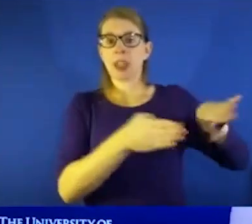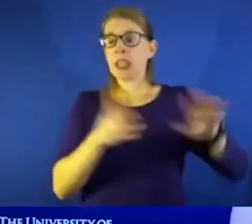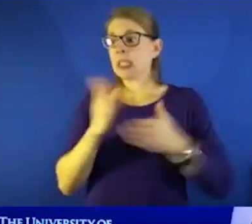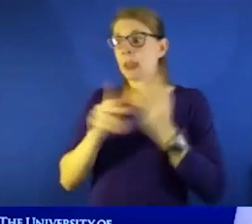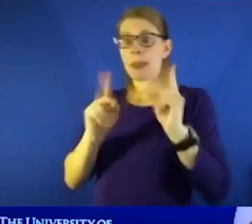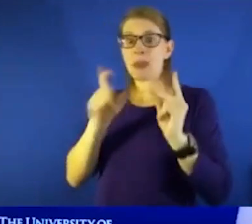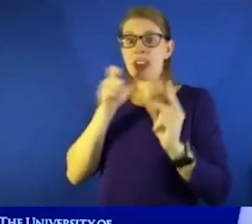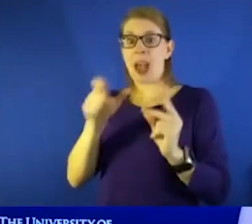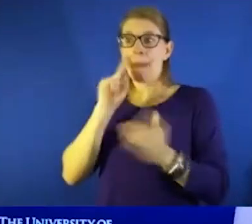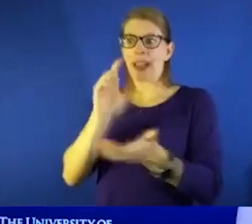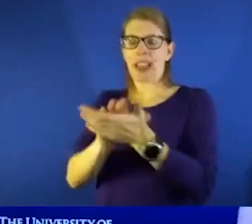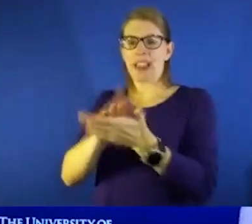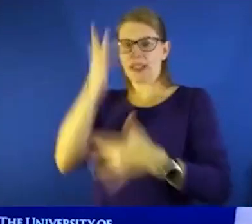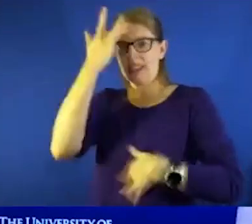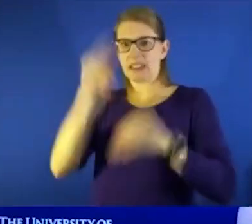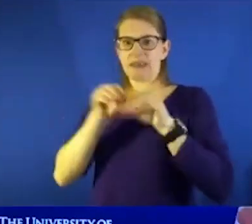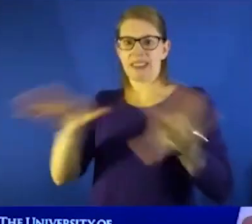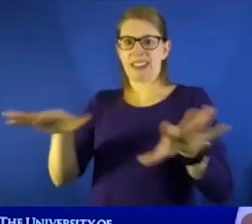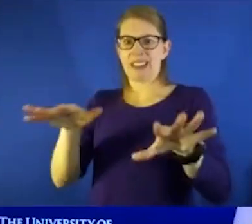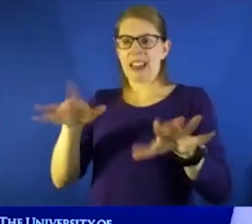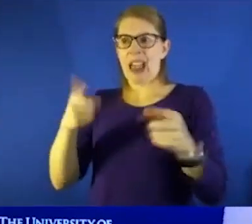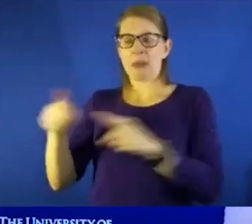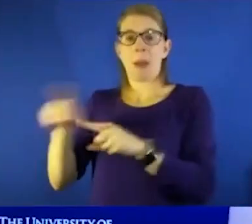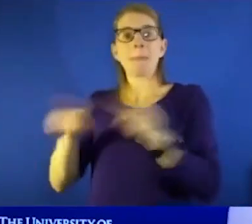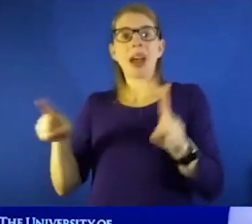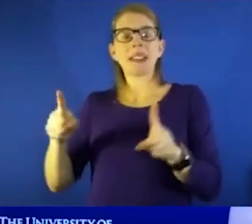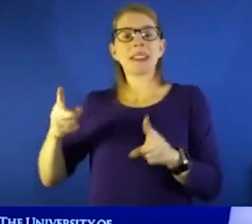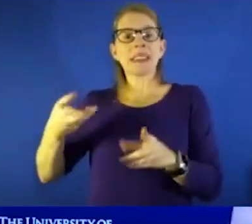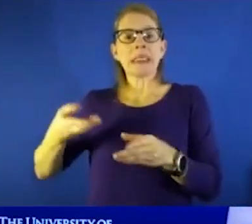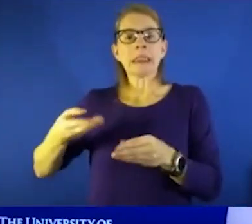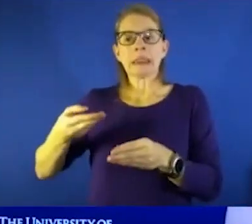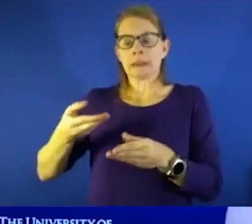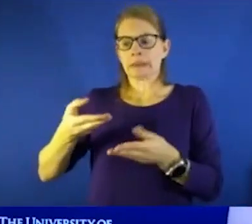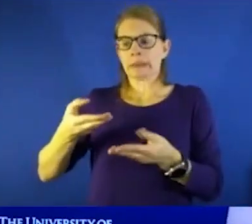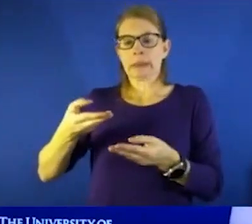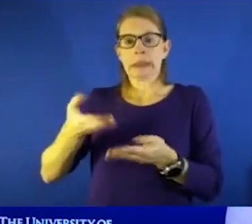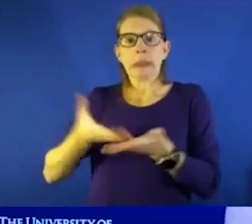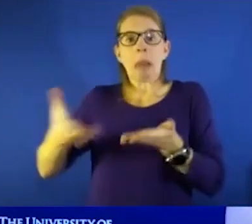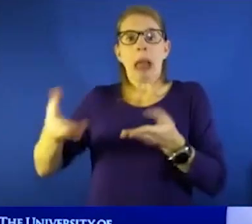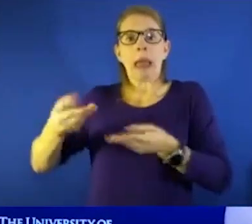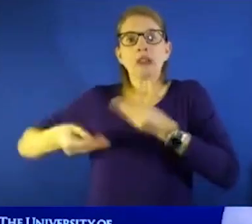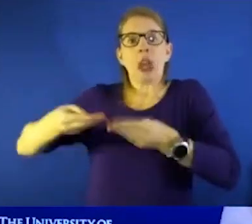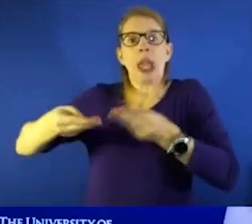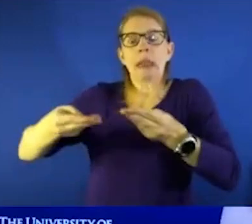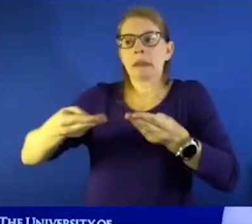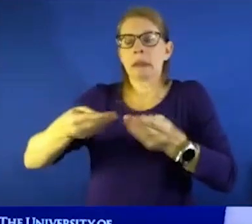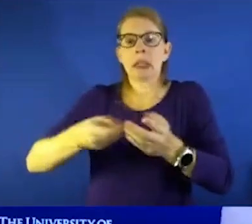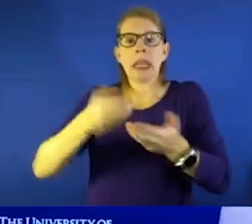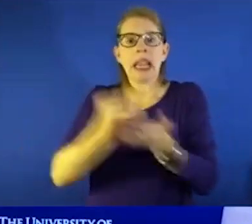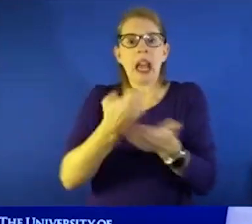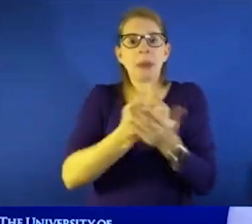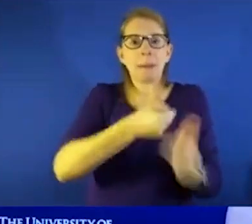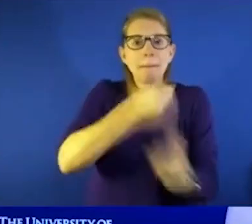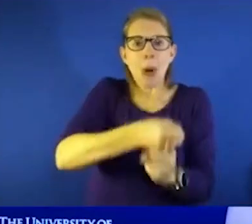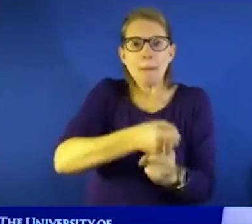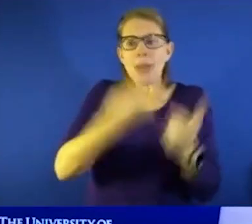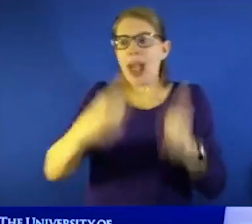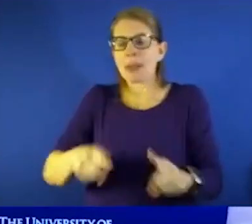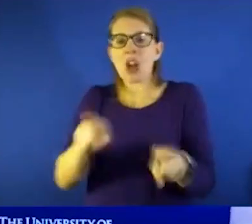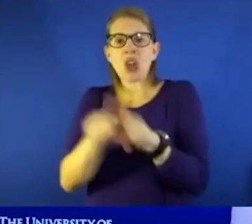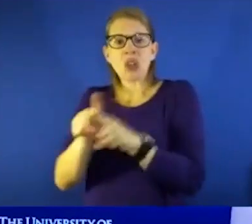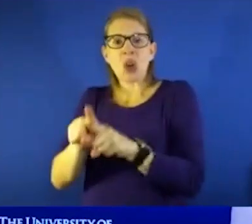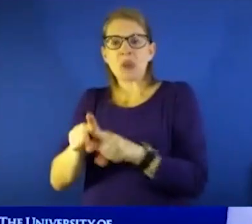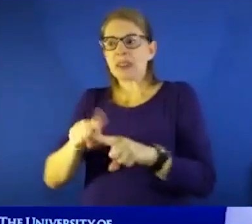look at the supply chain issues that are evident all over the place. Look at the economies that have been hit both here and abroad. Hopefully,